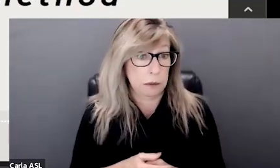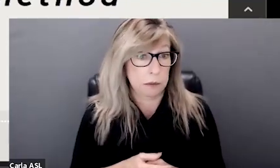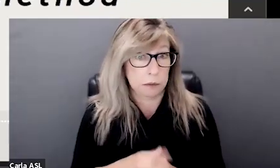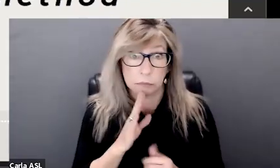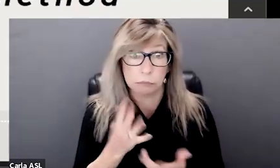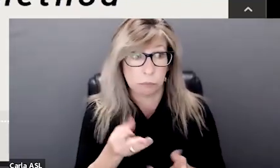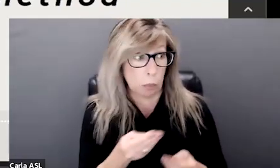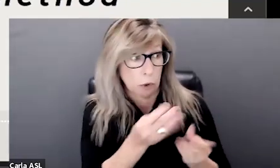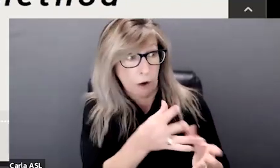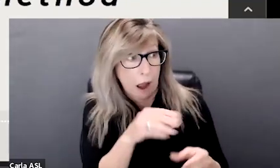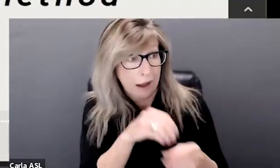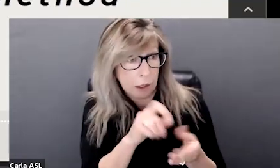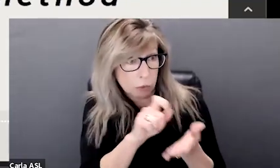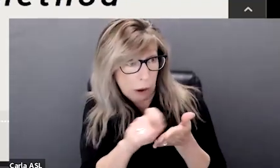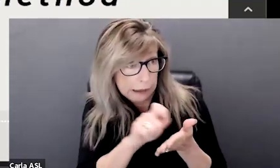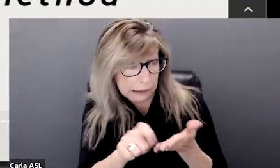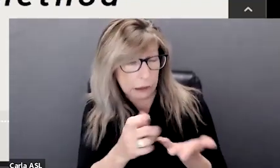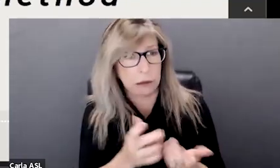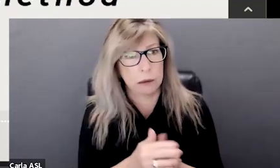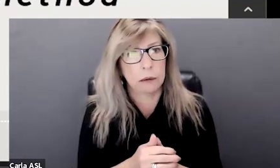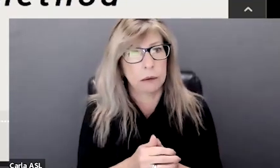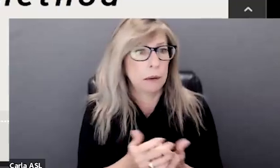writing. Absolutely.